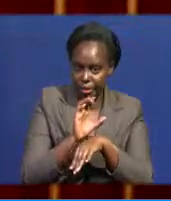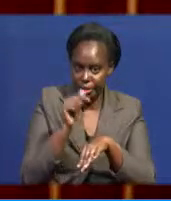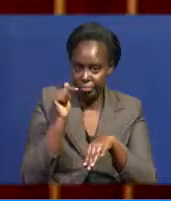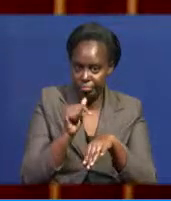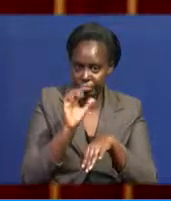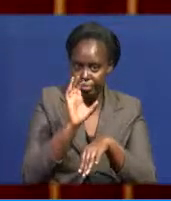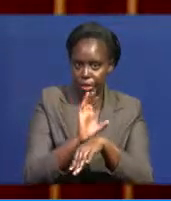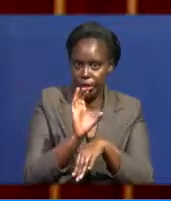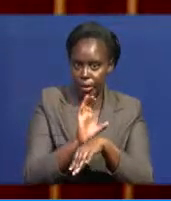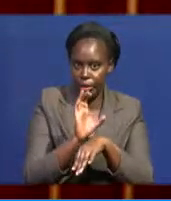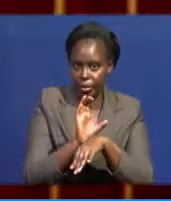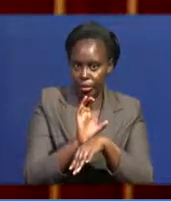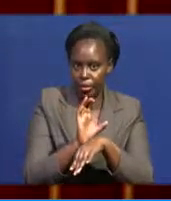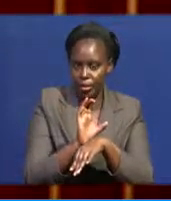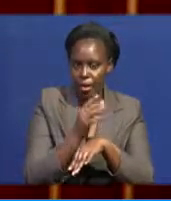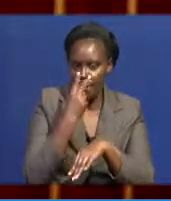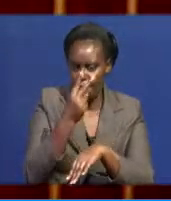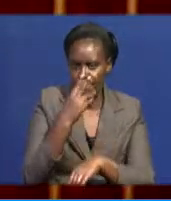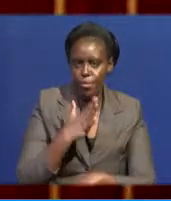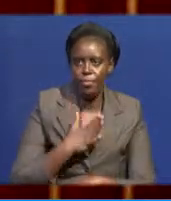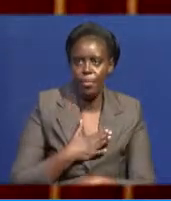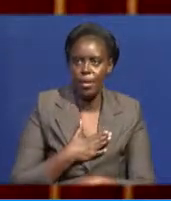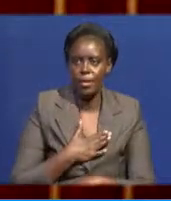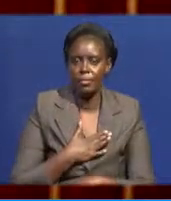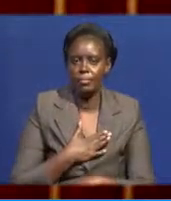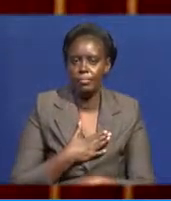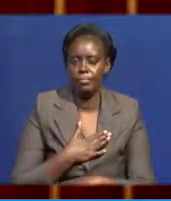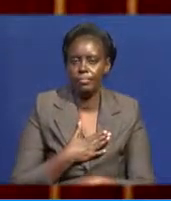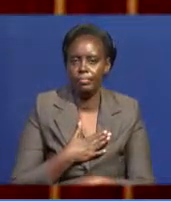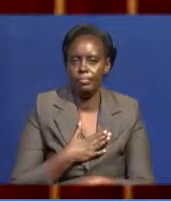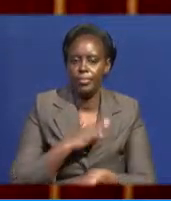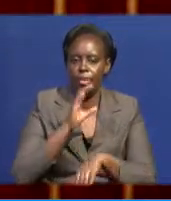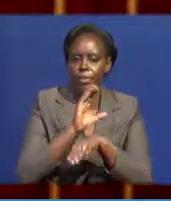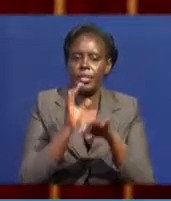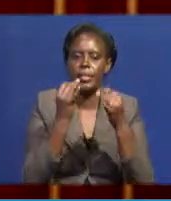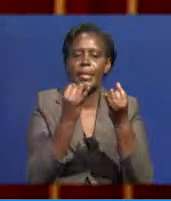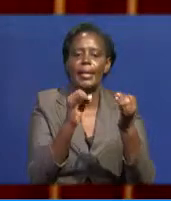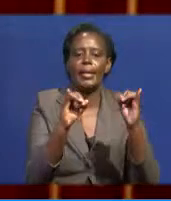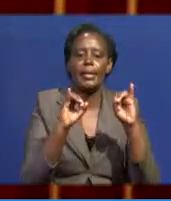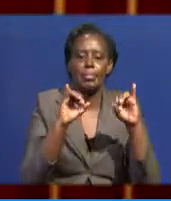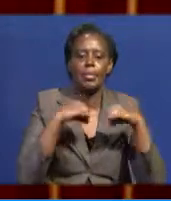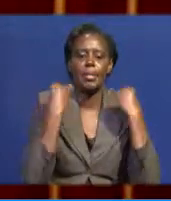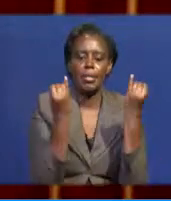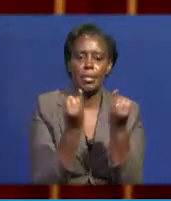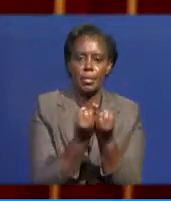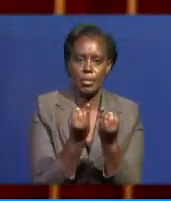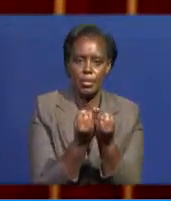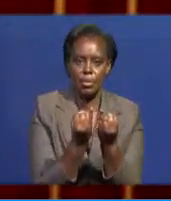Churches are, in my view, they are independent institutions.